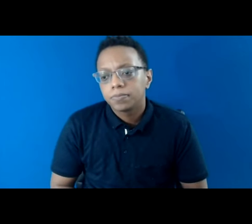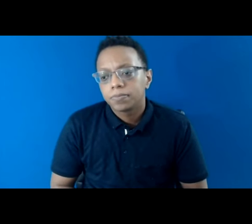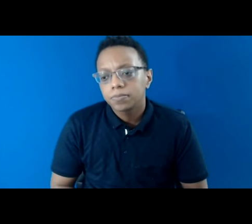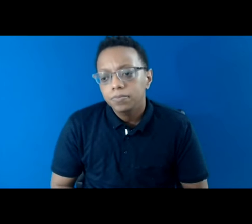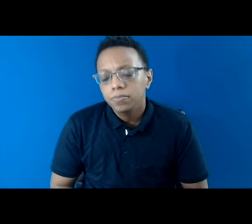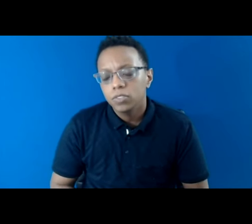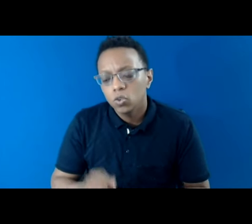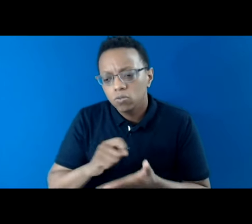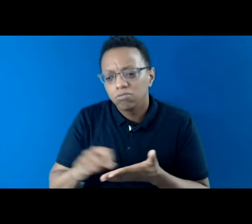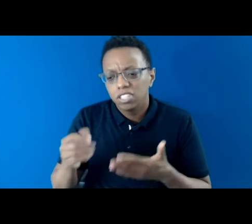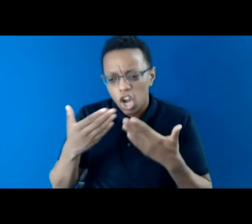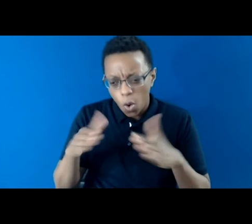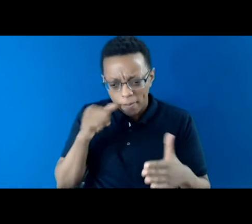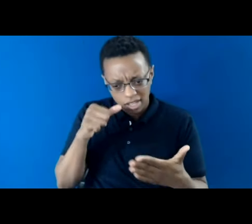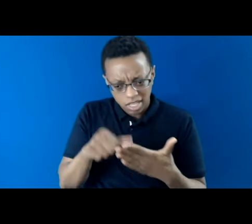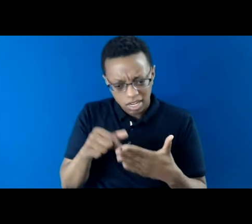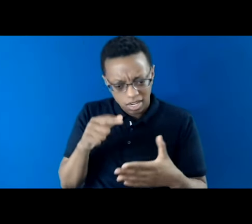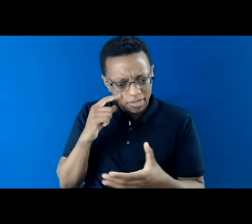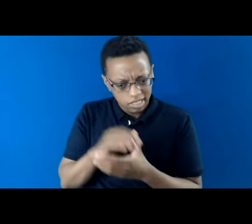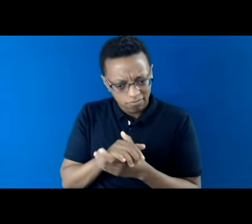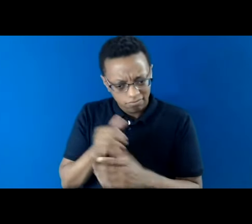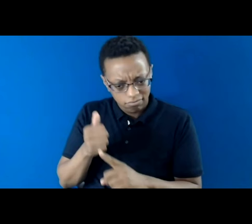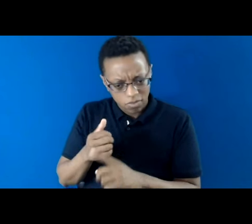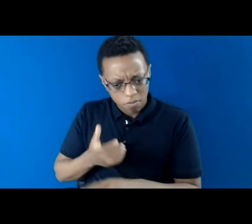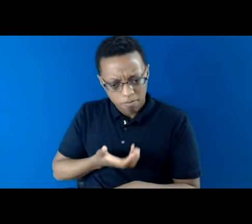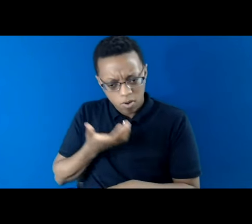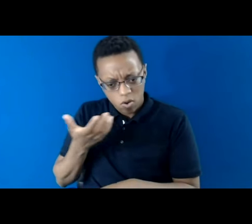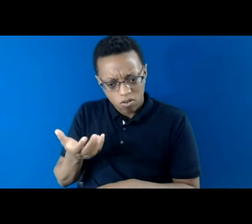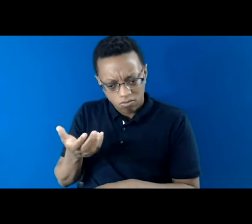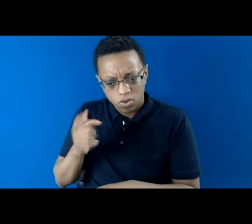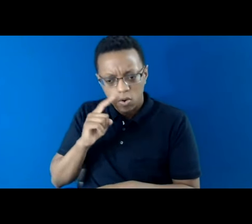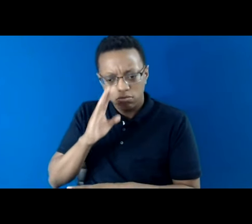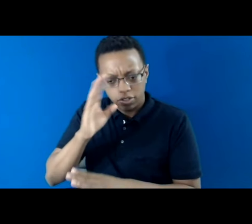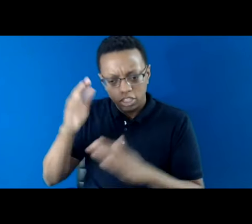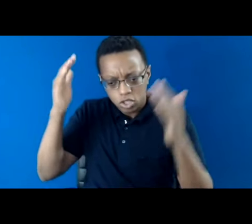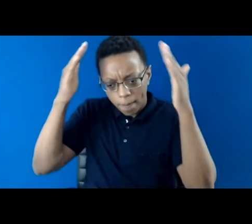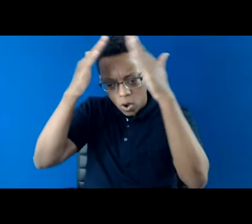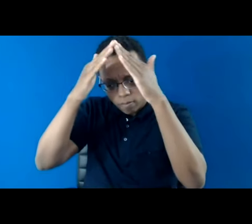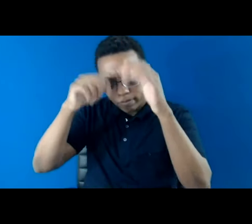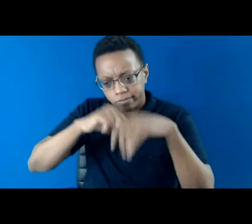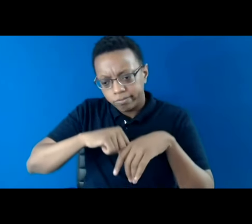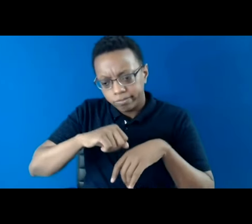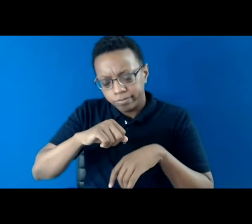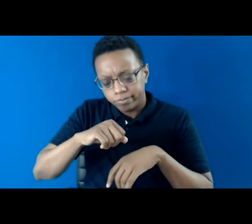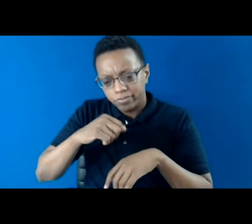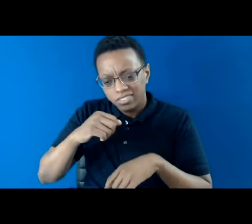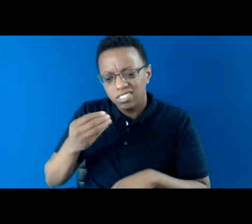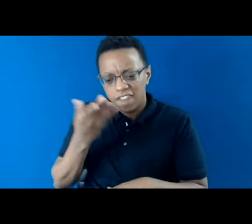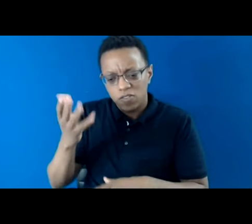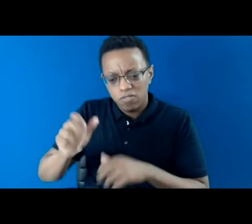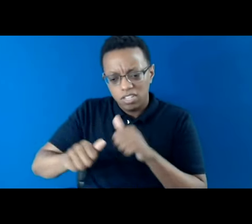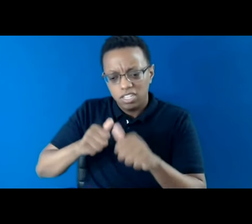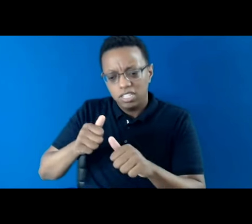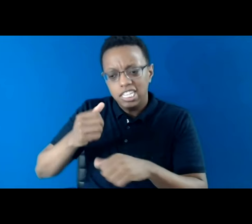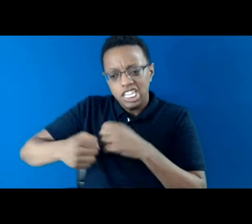open letter, I believe, that was a poem to the Pope a few years ago that talked